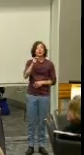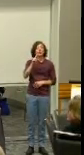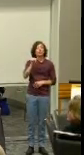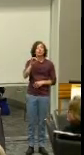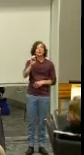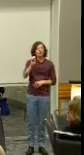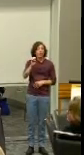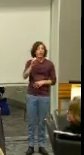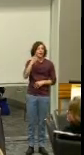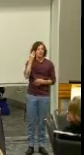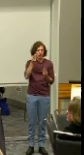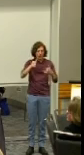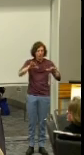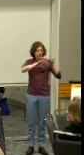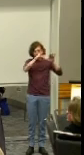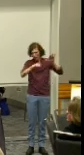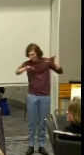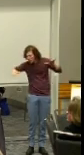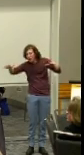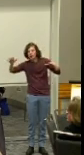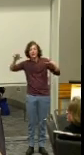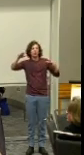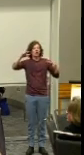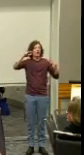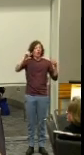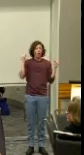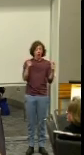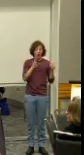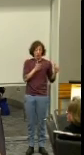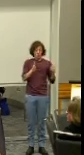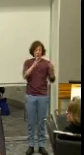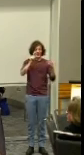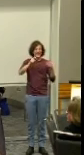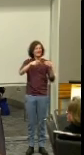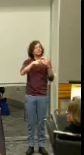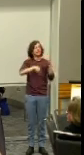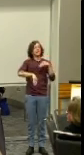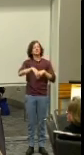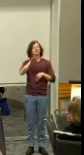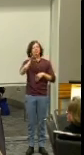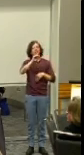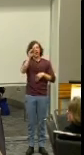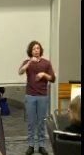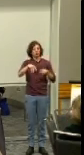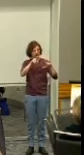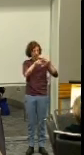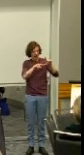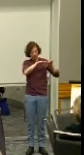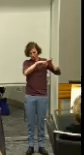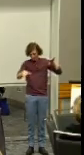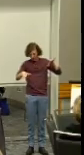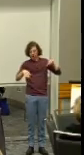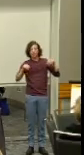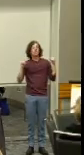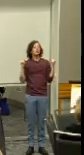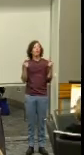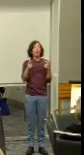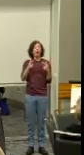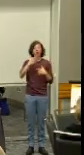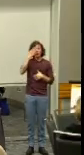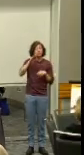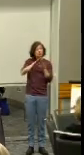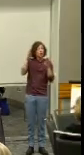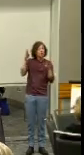paths throughout the site are less than 5% of a pitch, and all of the paths to the front doors are no